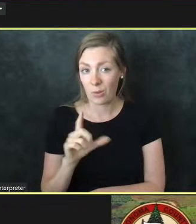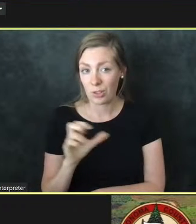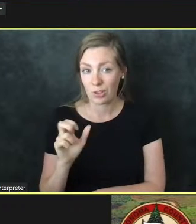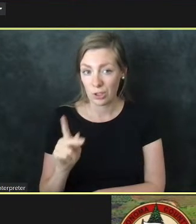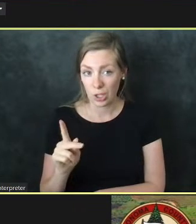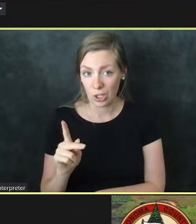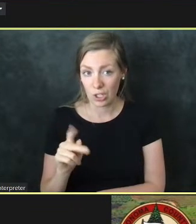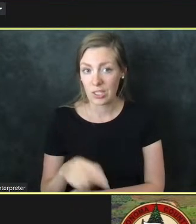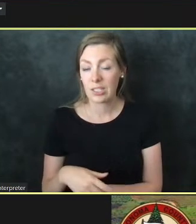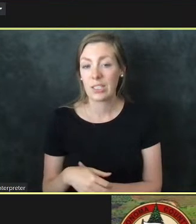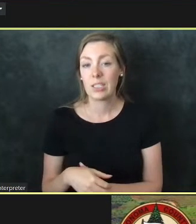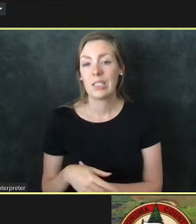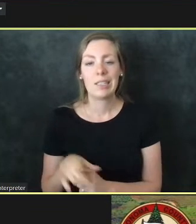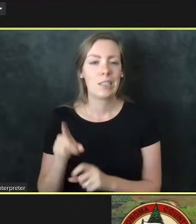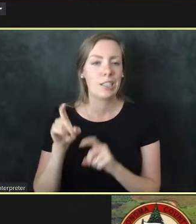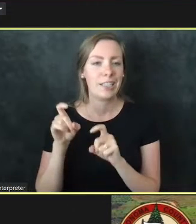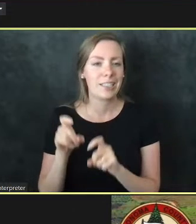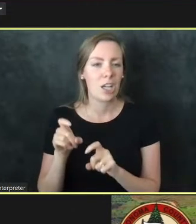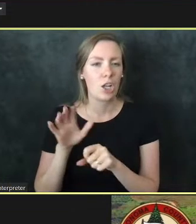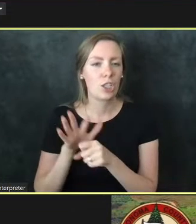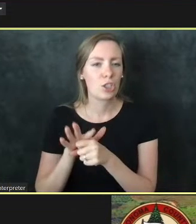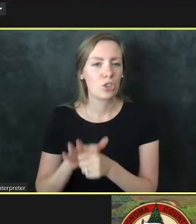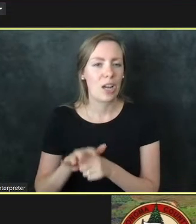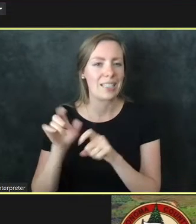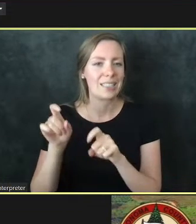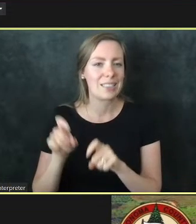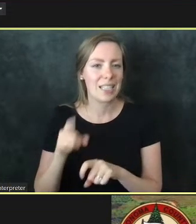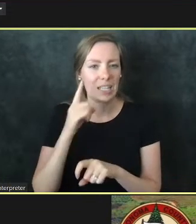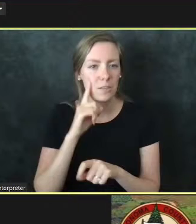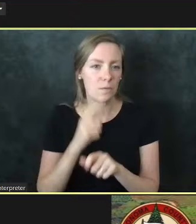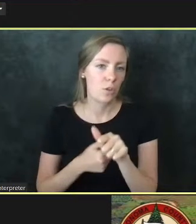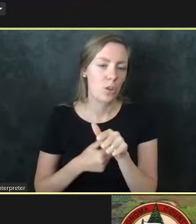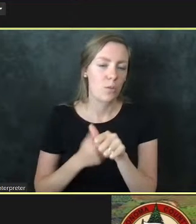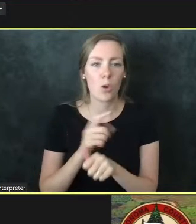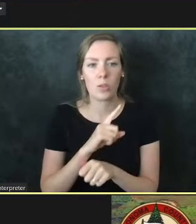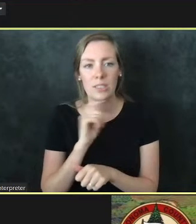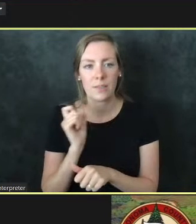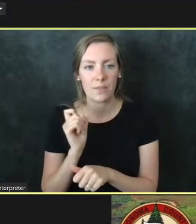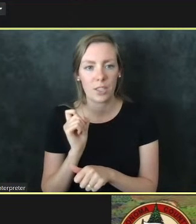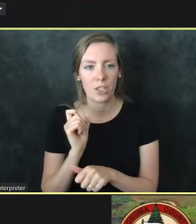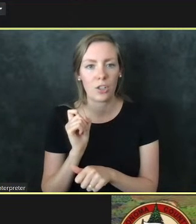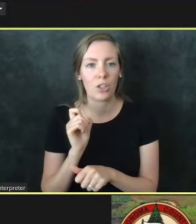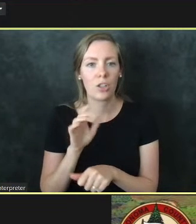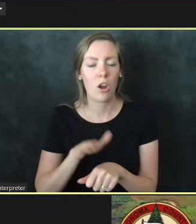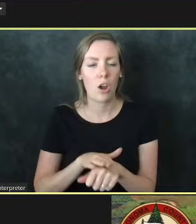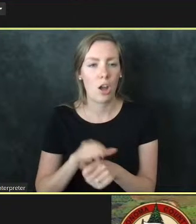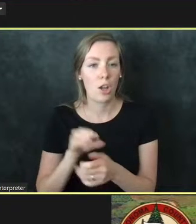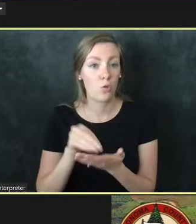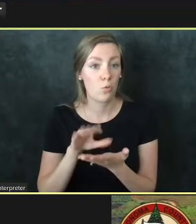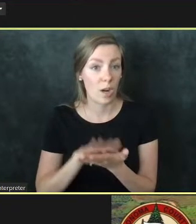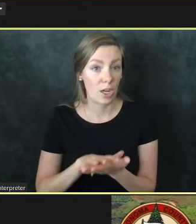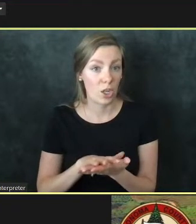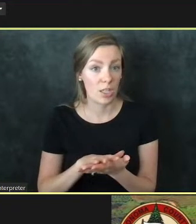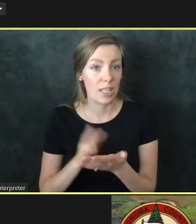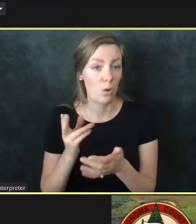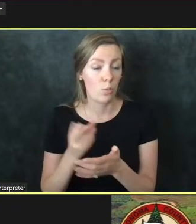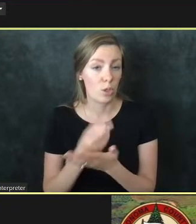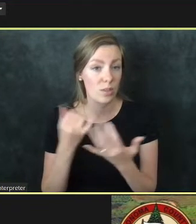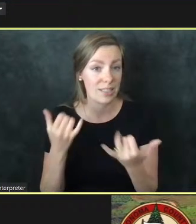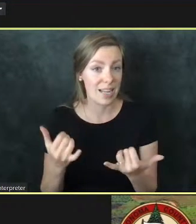de and mirar stress a test with evaluación the most severe drought on record, which is the one las right now. redes que So there is a lot